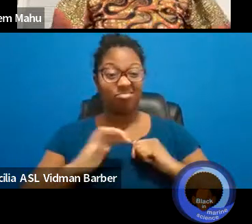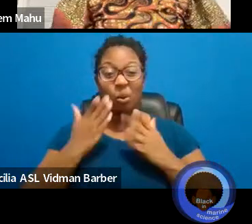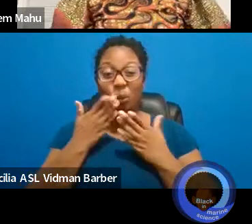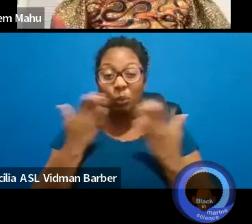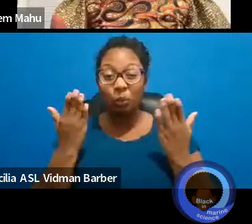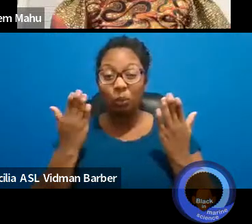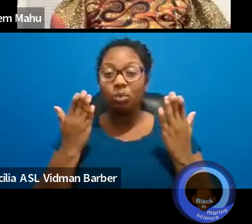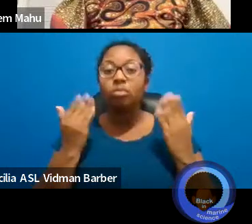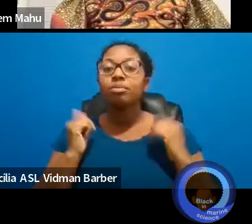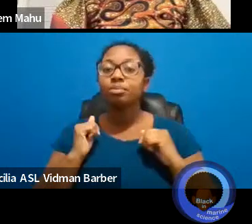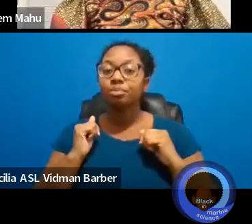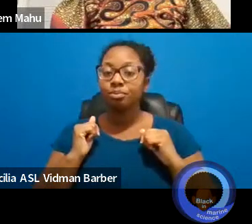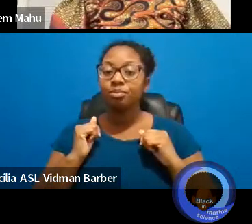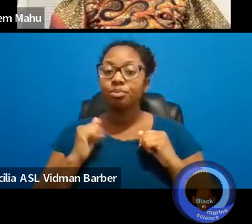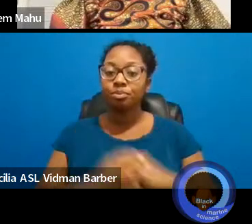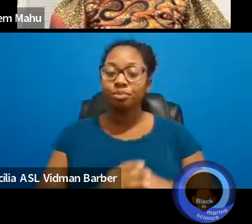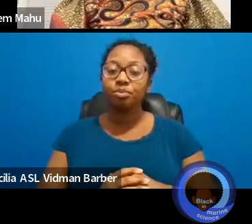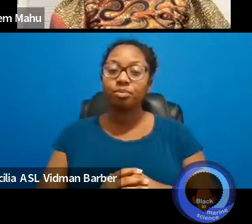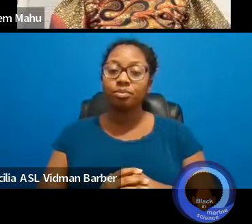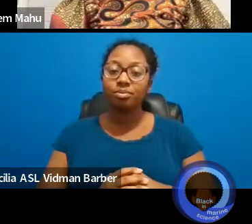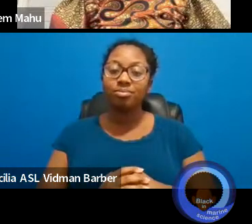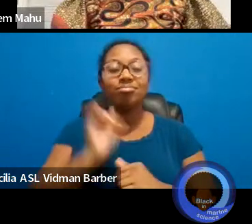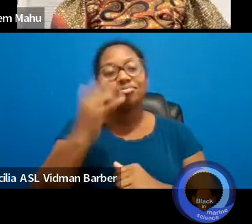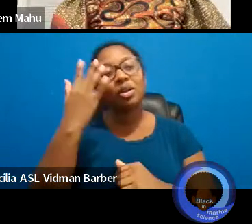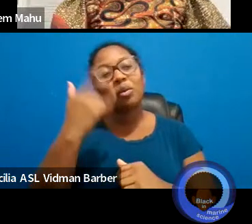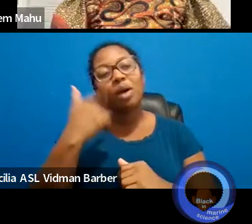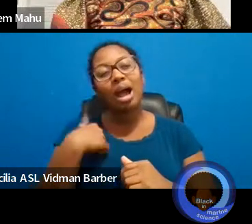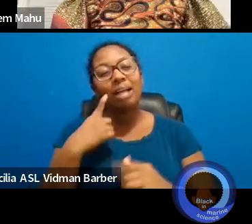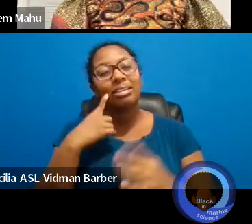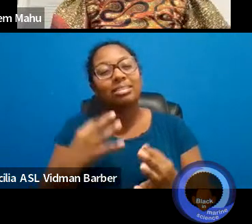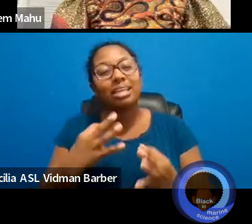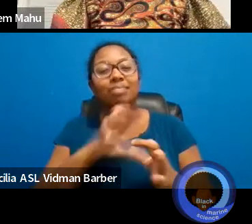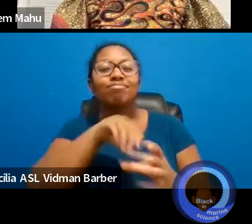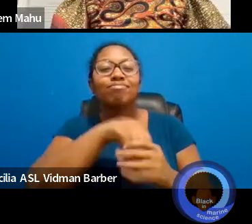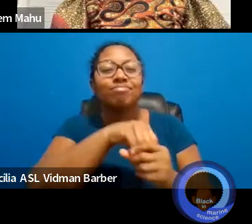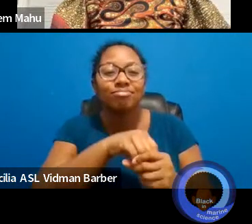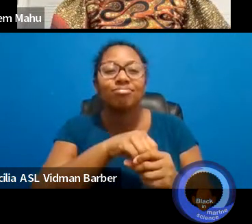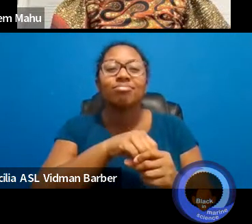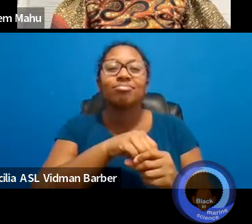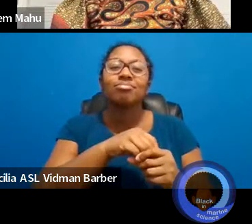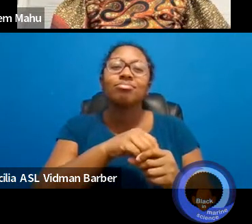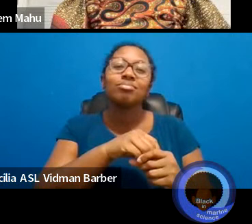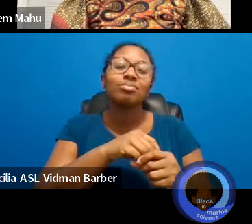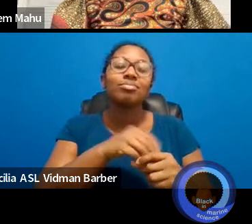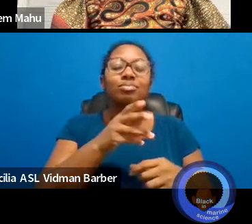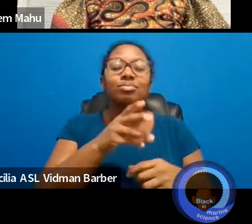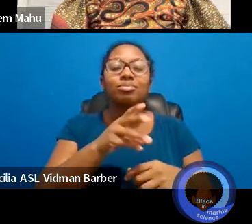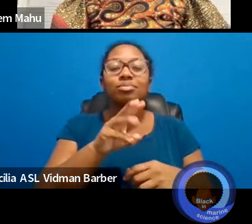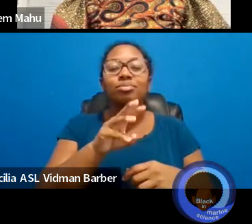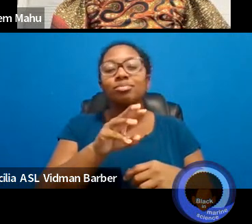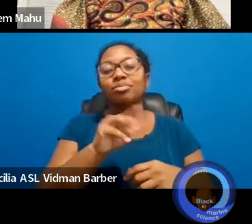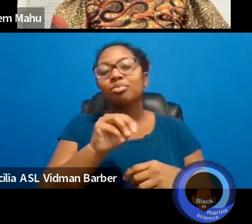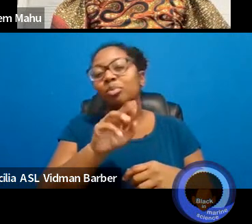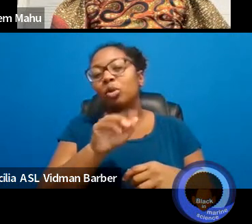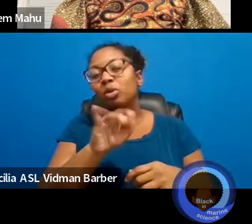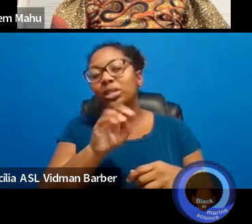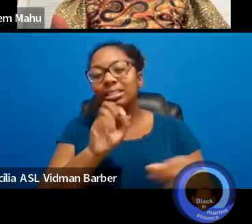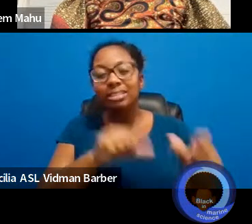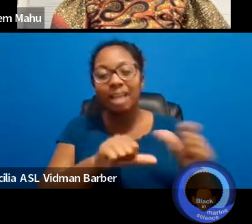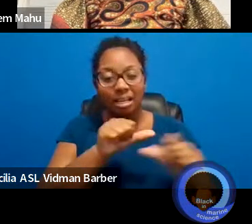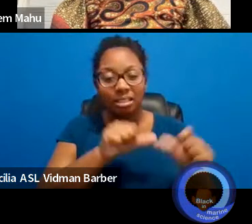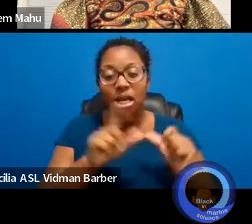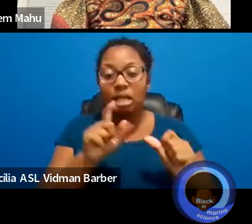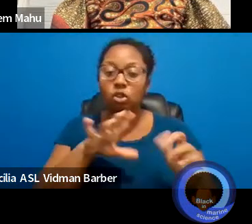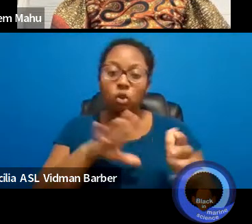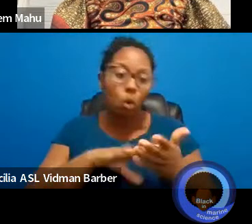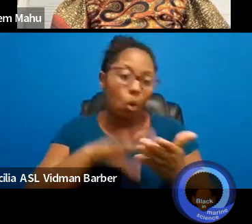classical subject that I was involved in. So that's why I got into marine science, because I identified a problem and I said, okay, I need to learn and get the skills